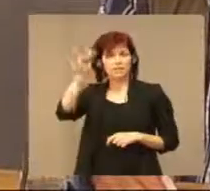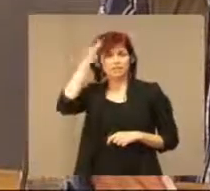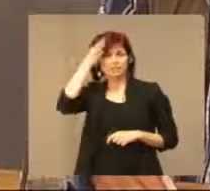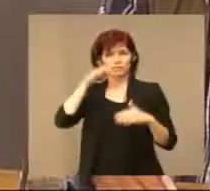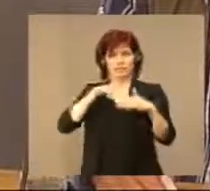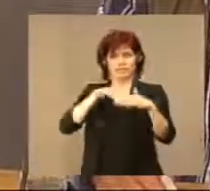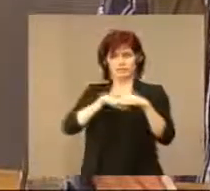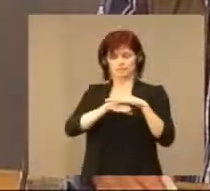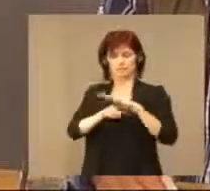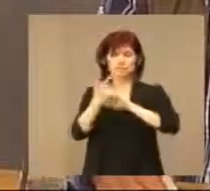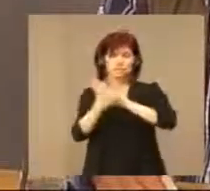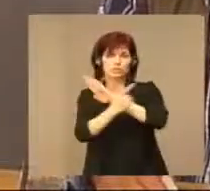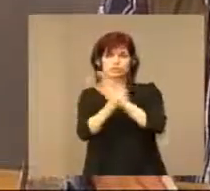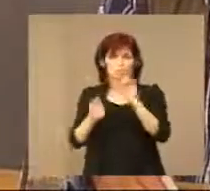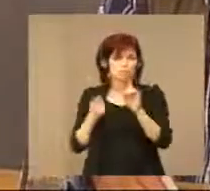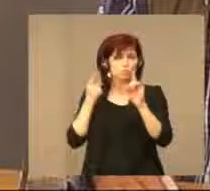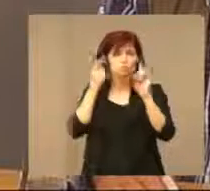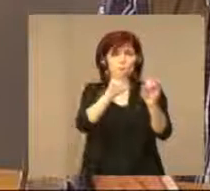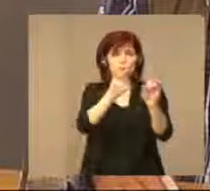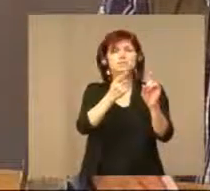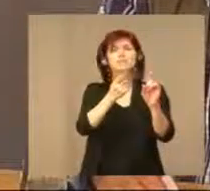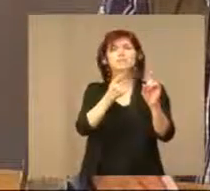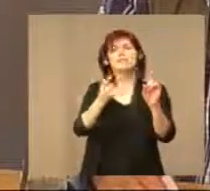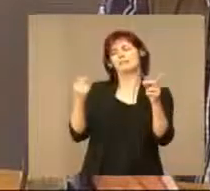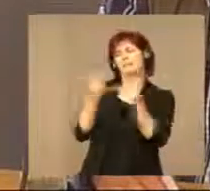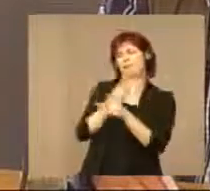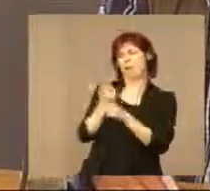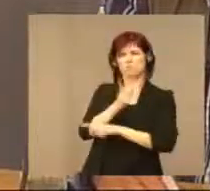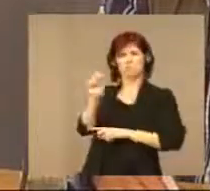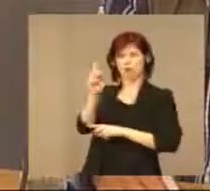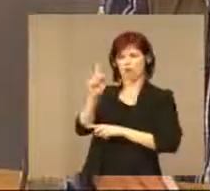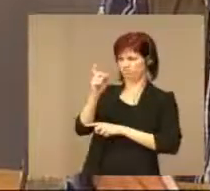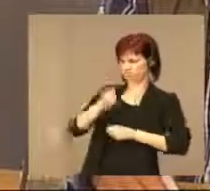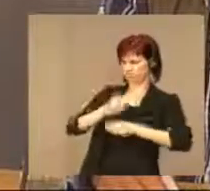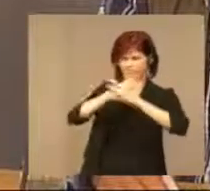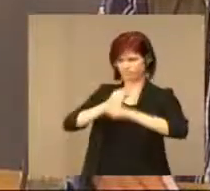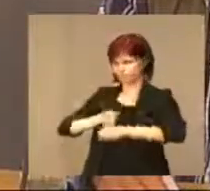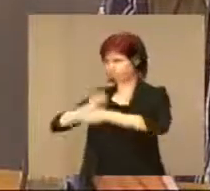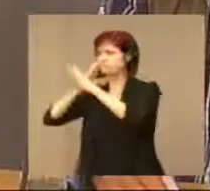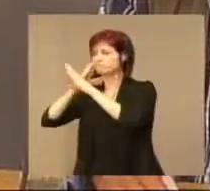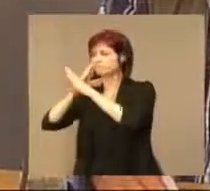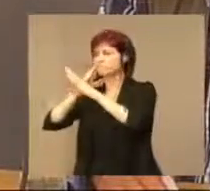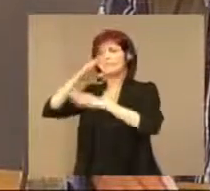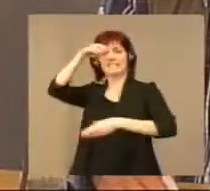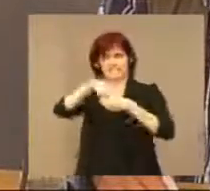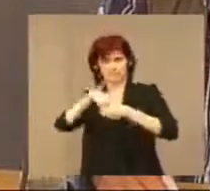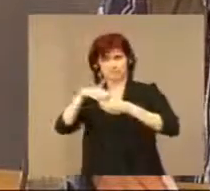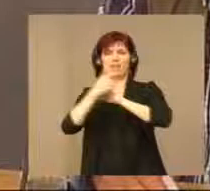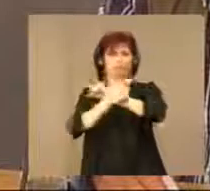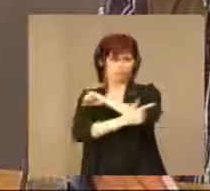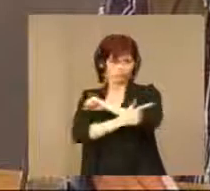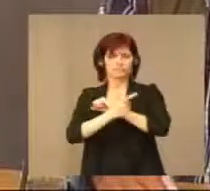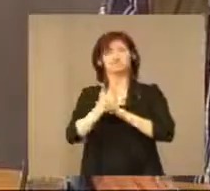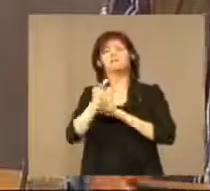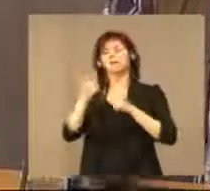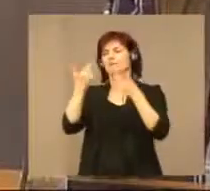accessibility legislation will be to eliminate systemic barriers in the areas of federal jurisdiction and to promote equal opportunities